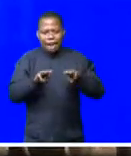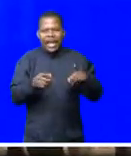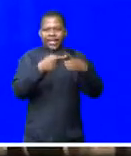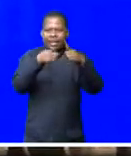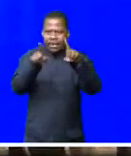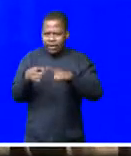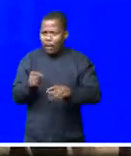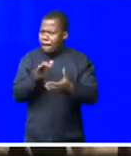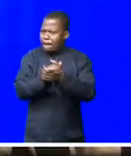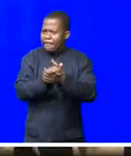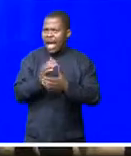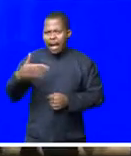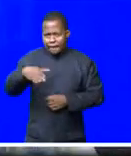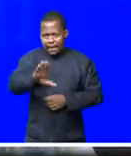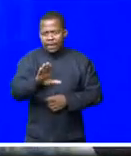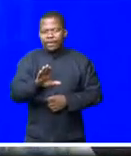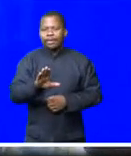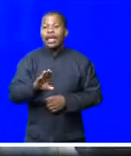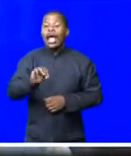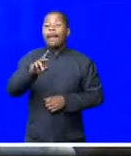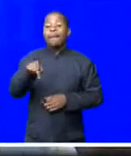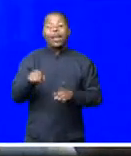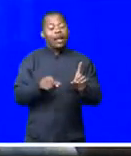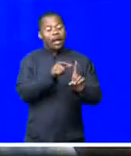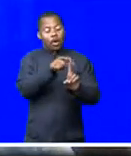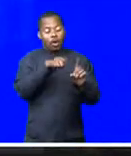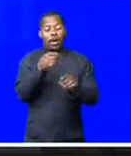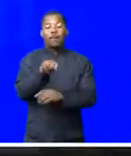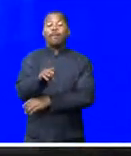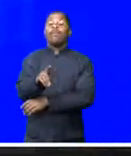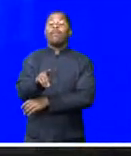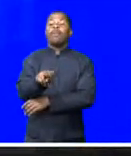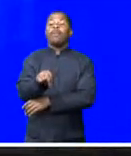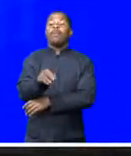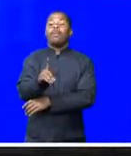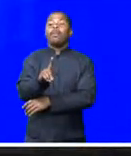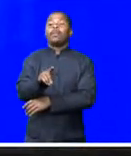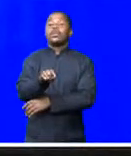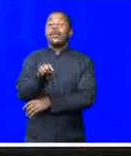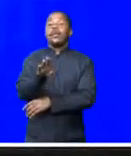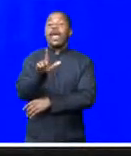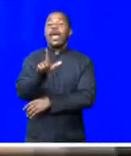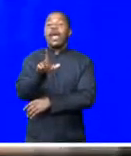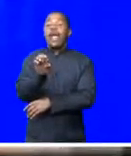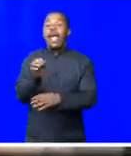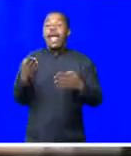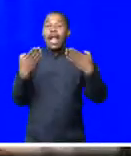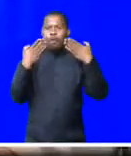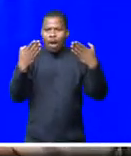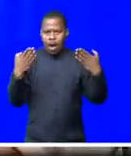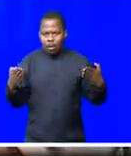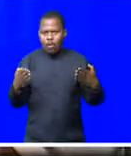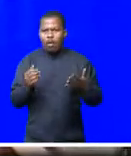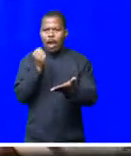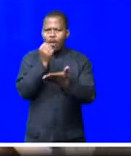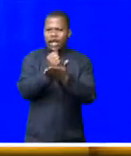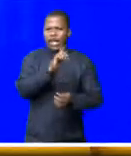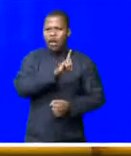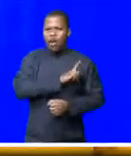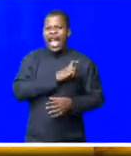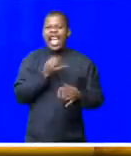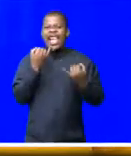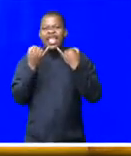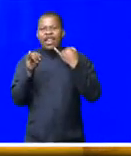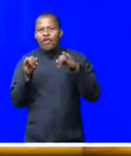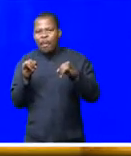Lilunga lephalamende lenkundla yaseshiselweni 1 Sipho Mzebele libongele lo hovisi ngekubahlomisa ngelwahle oluphathelene